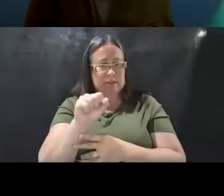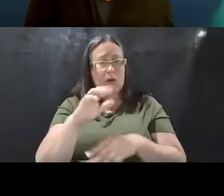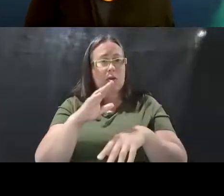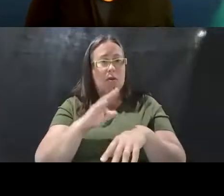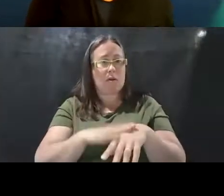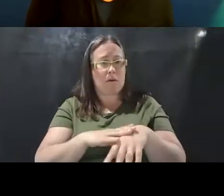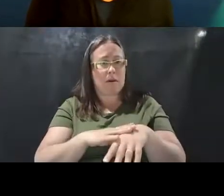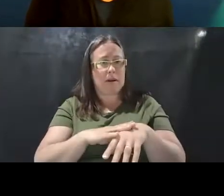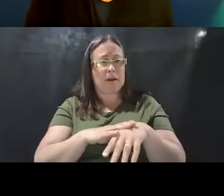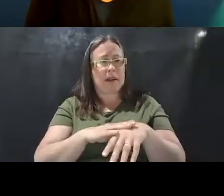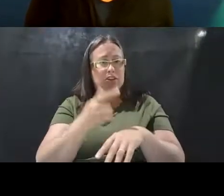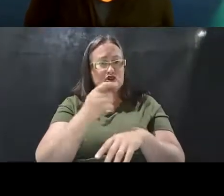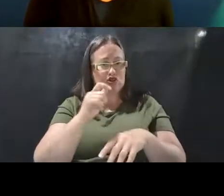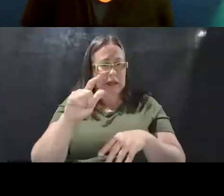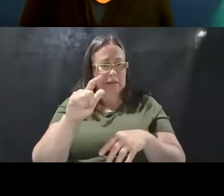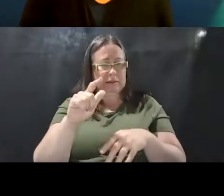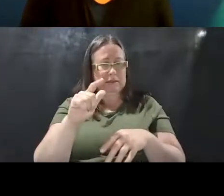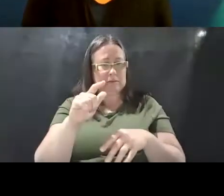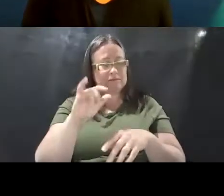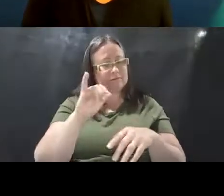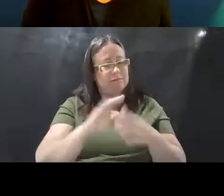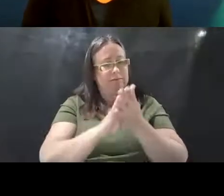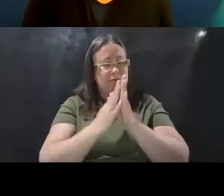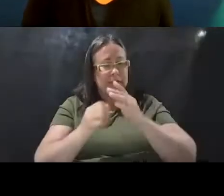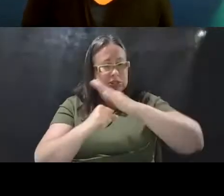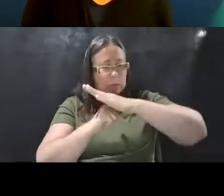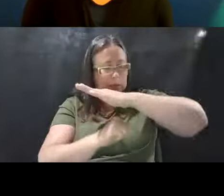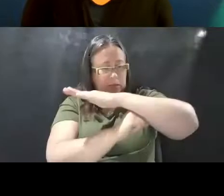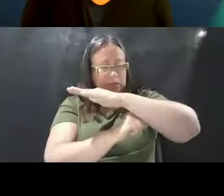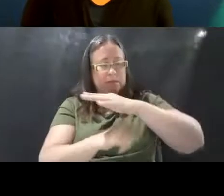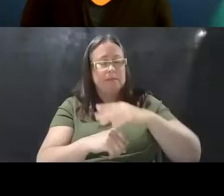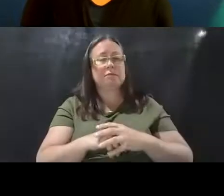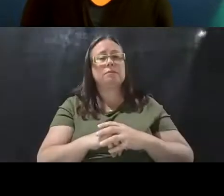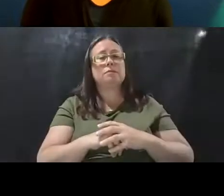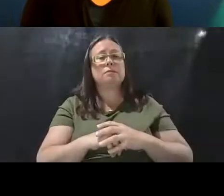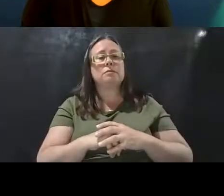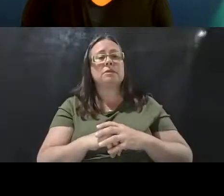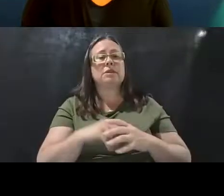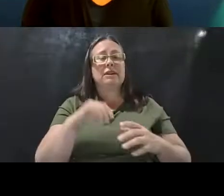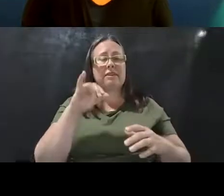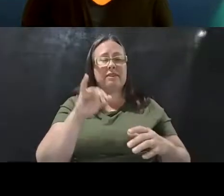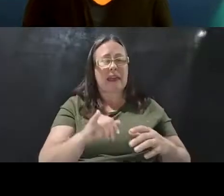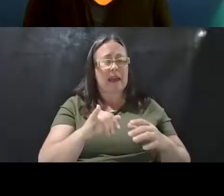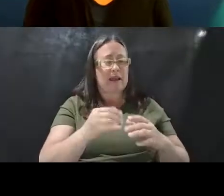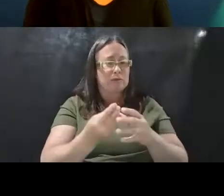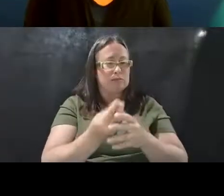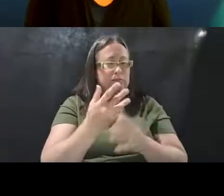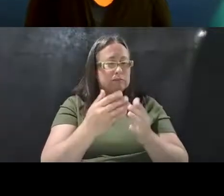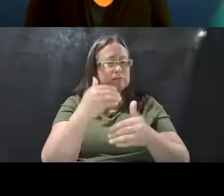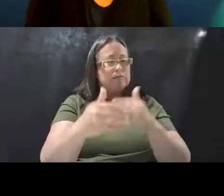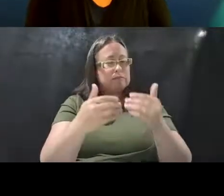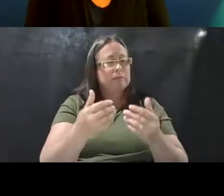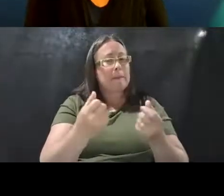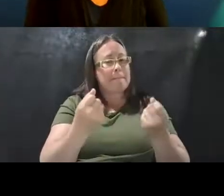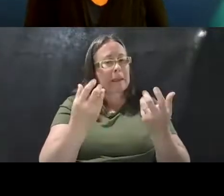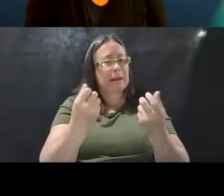fibrin gel as a support structure. And then, and this takes many, many